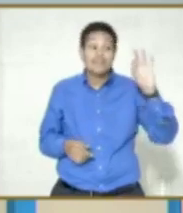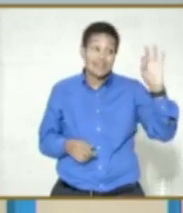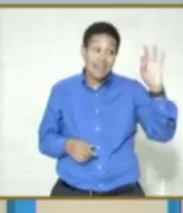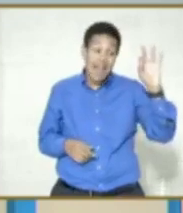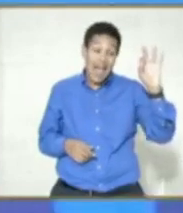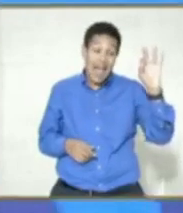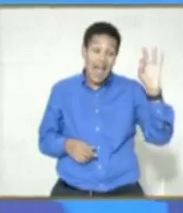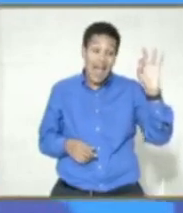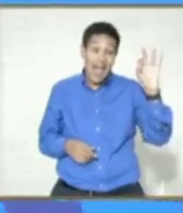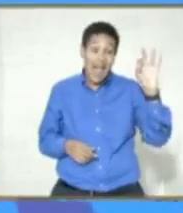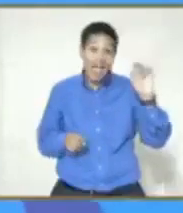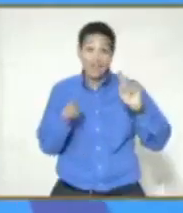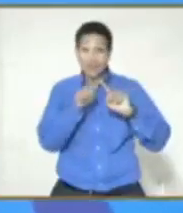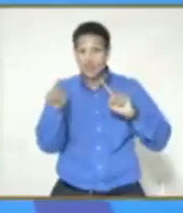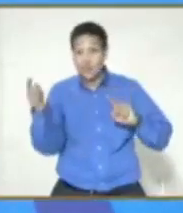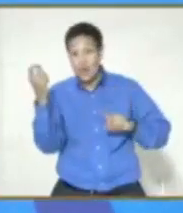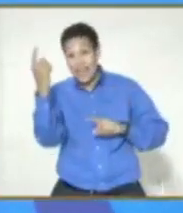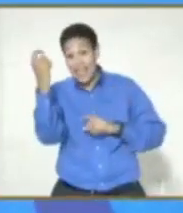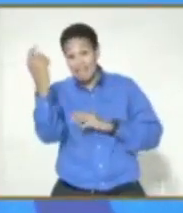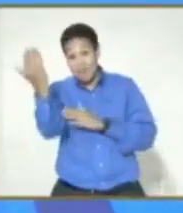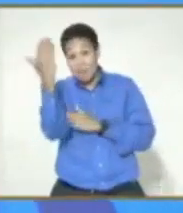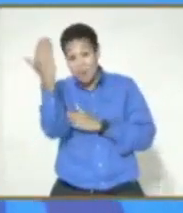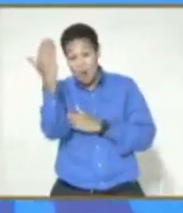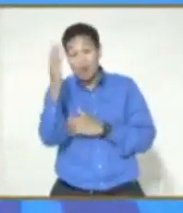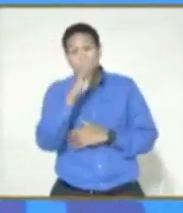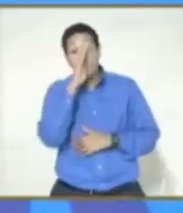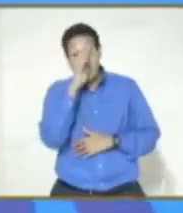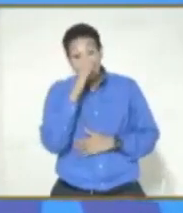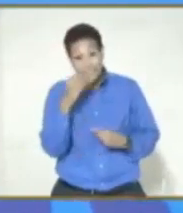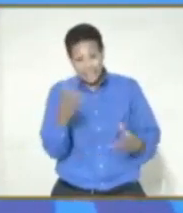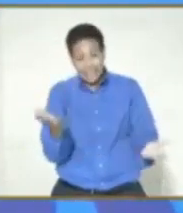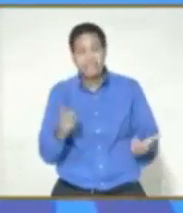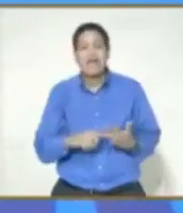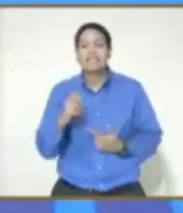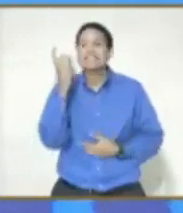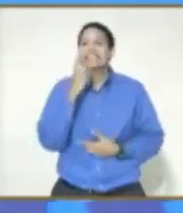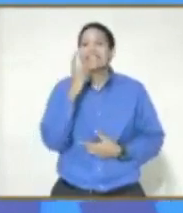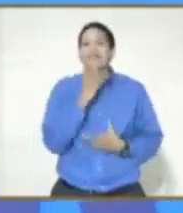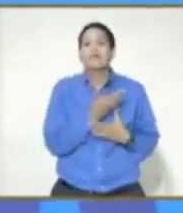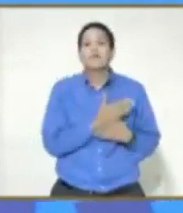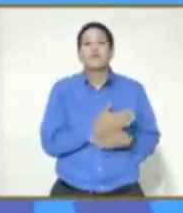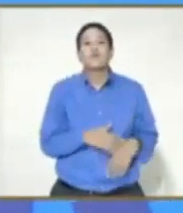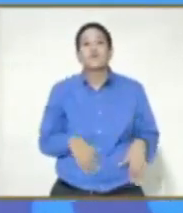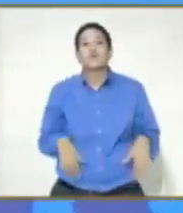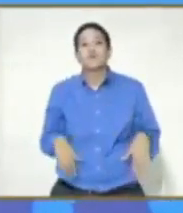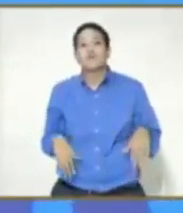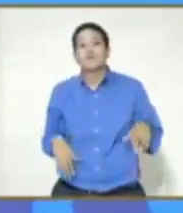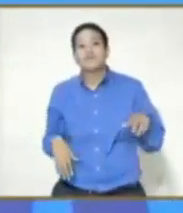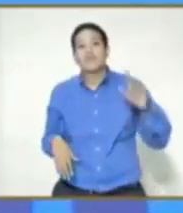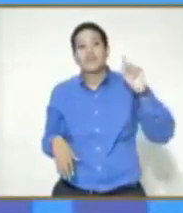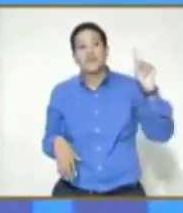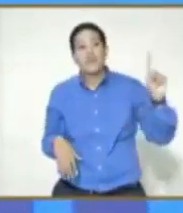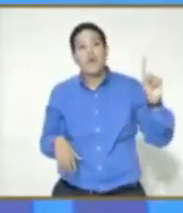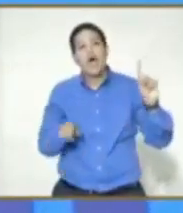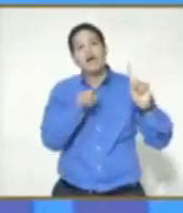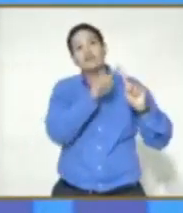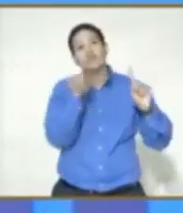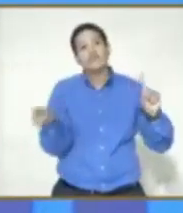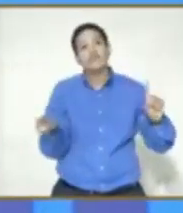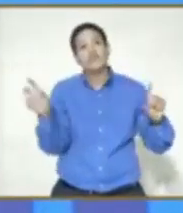9 to 11 a.m. and dinner between 1 to